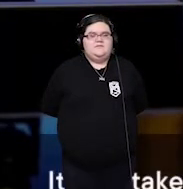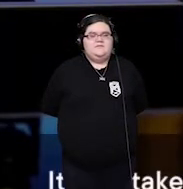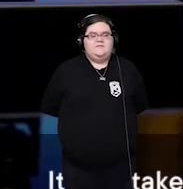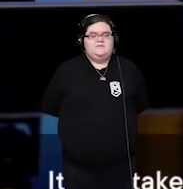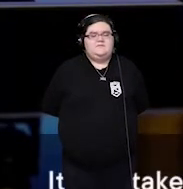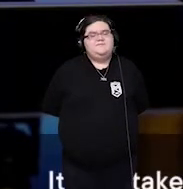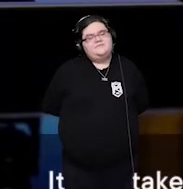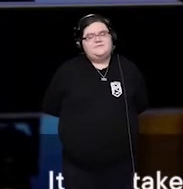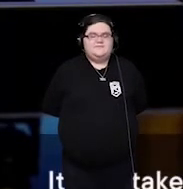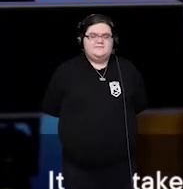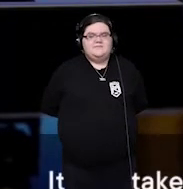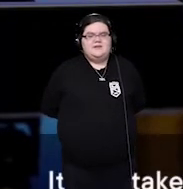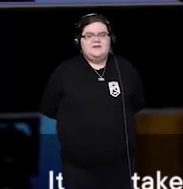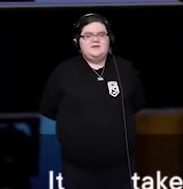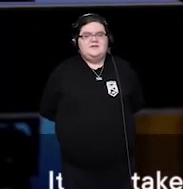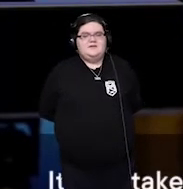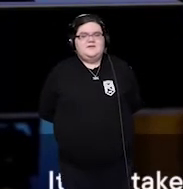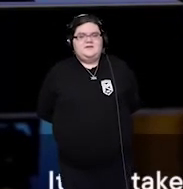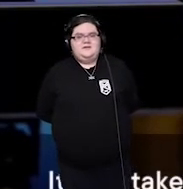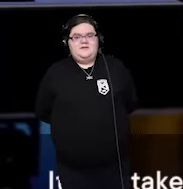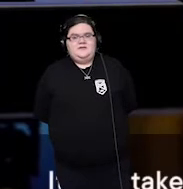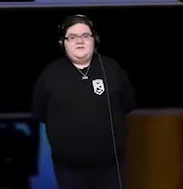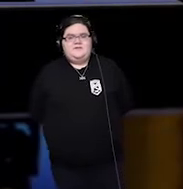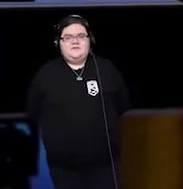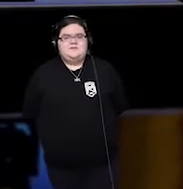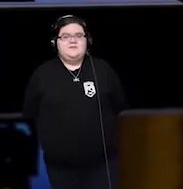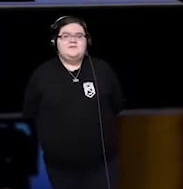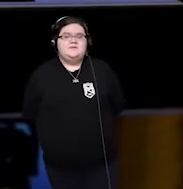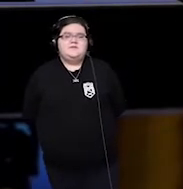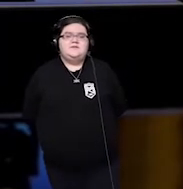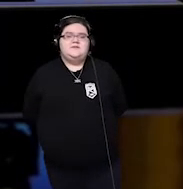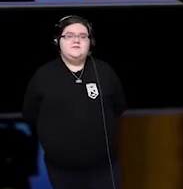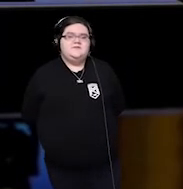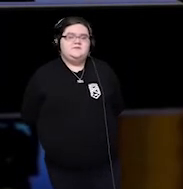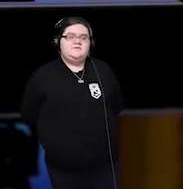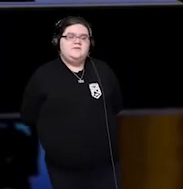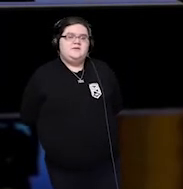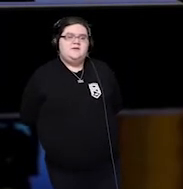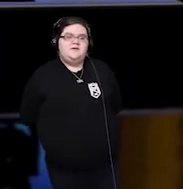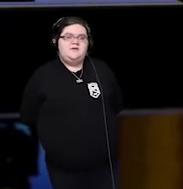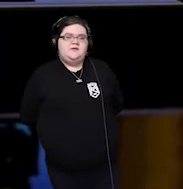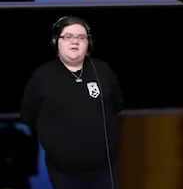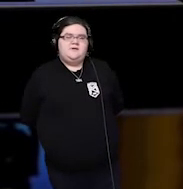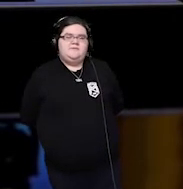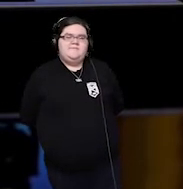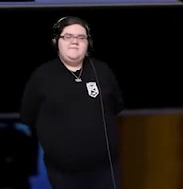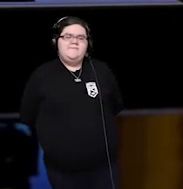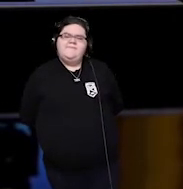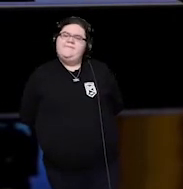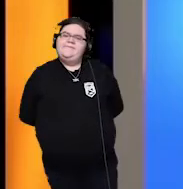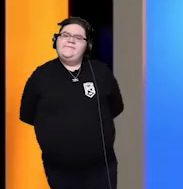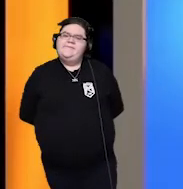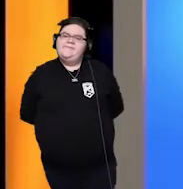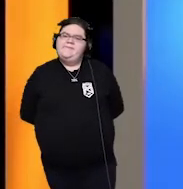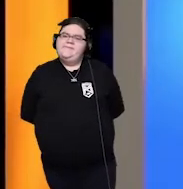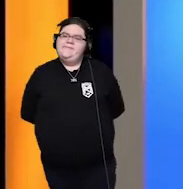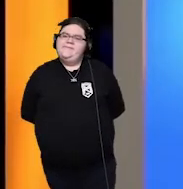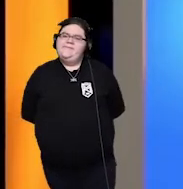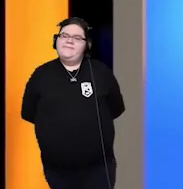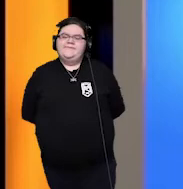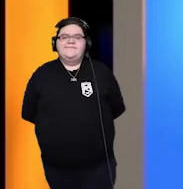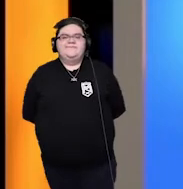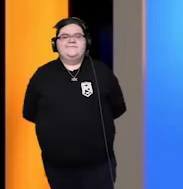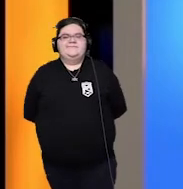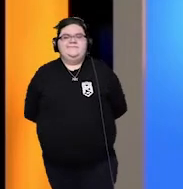phone. One right answer to steal those points. Come on. Oh my God. Name something a personal assistant might have to do for